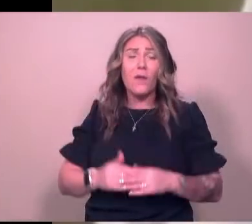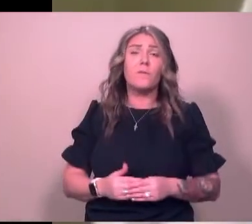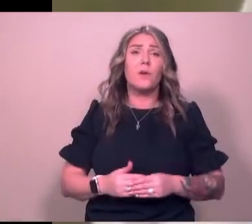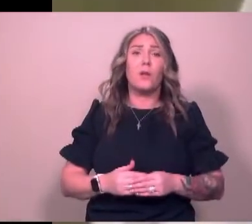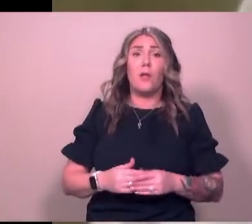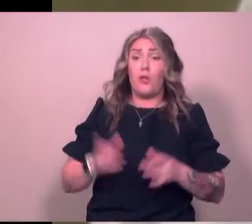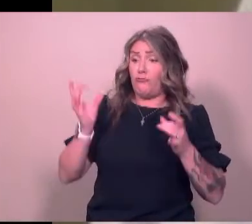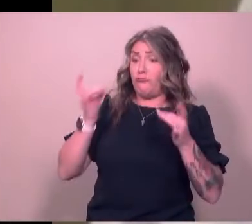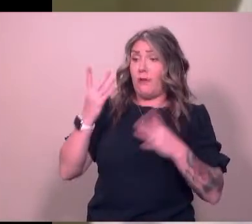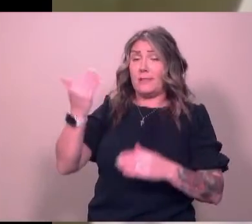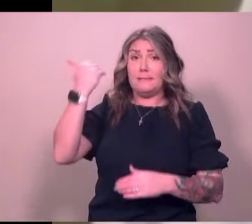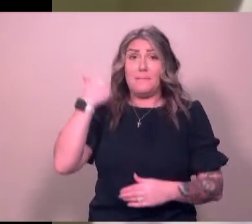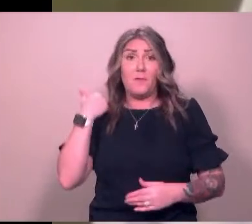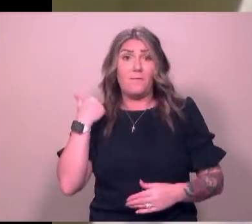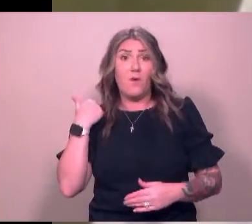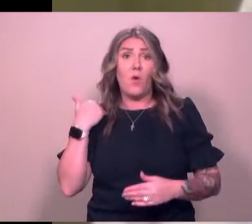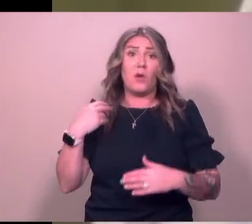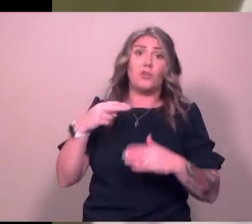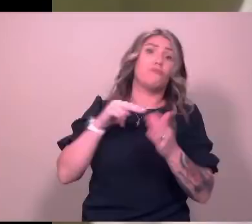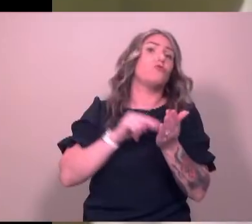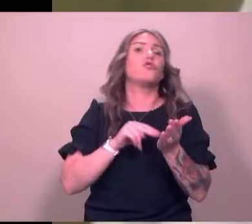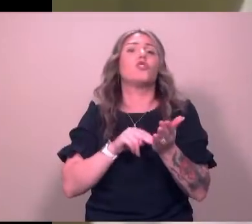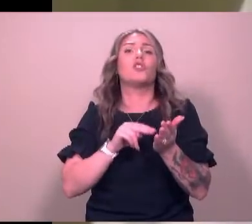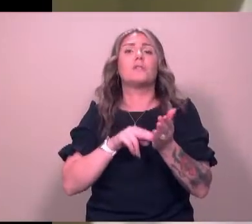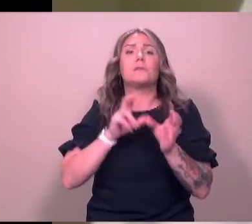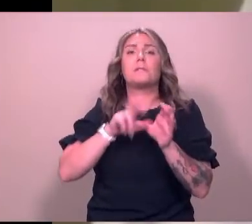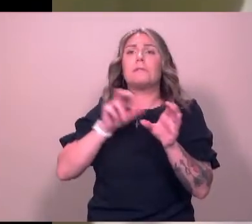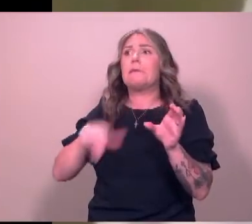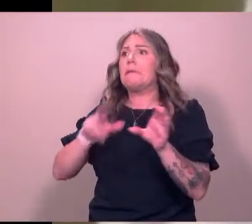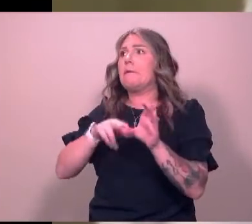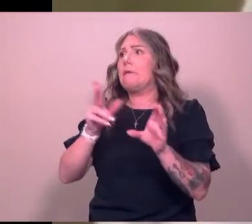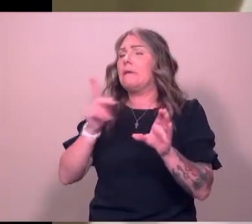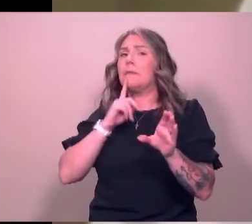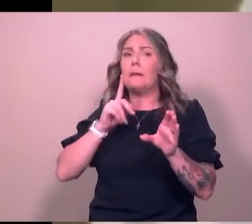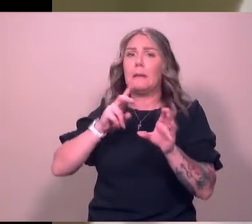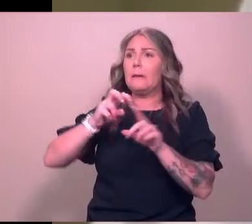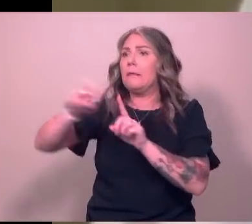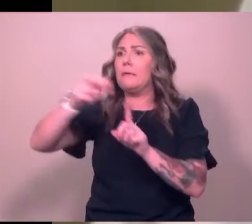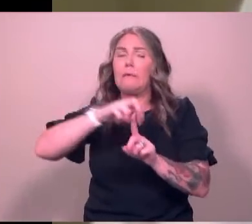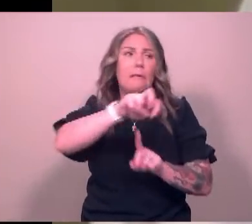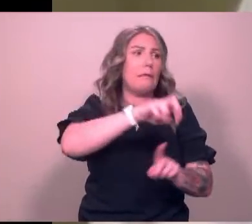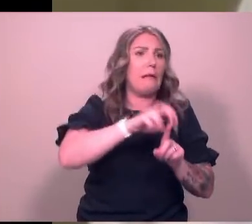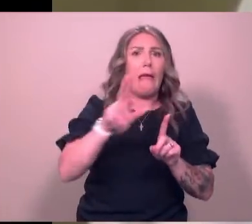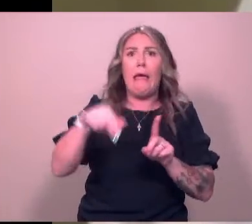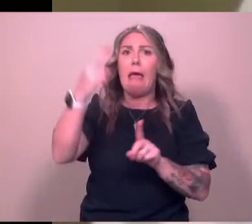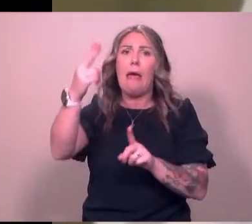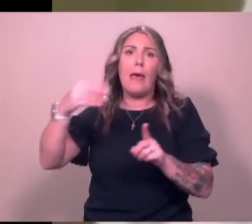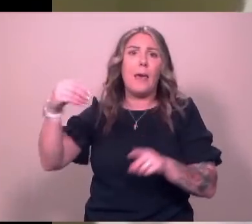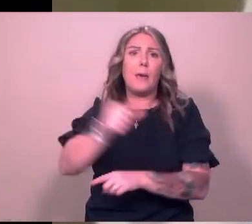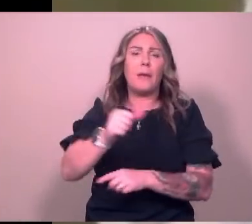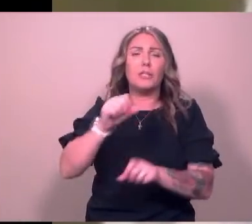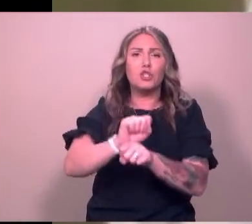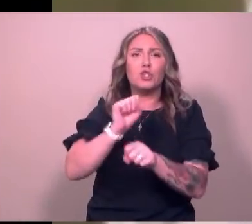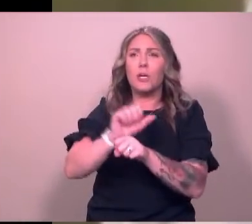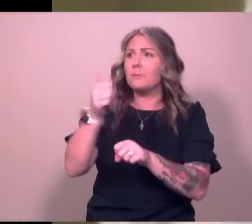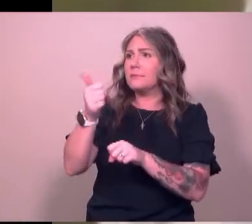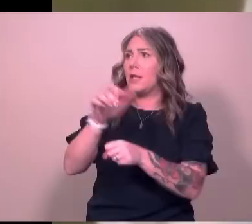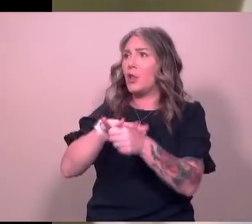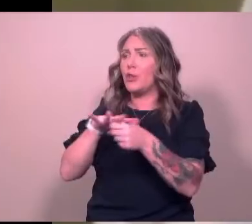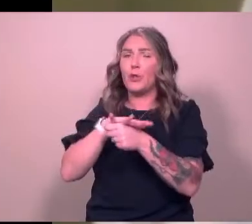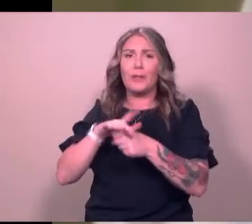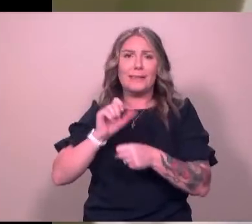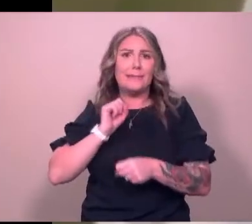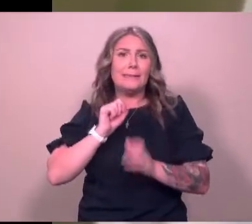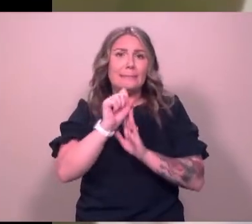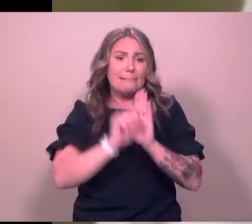crisis before. We have nurses jumping ship from the region to pick up higher paying jobs in other areas. We have states